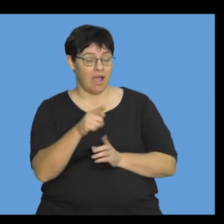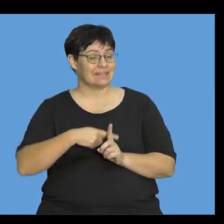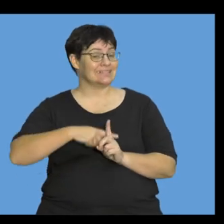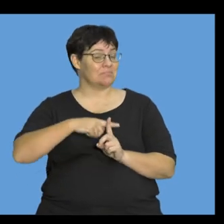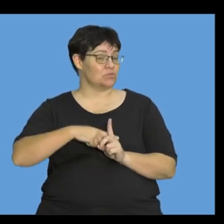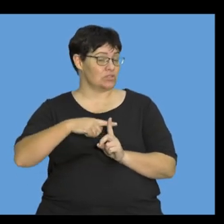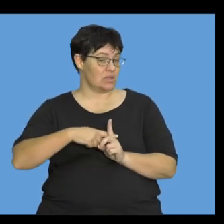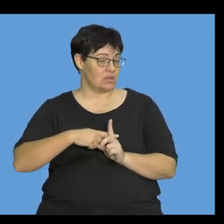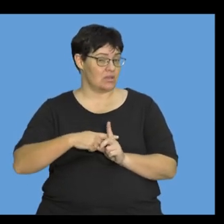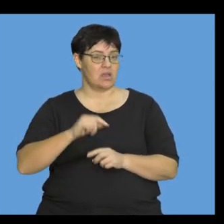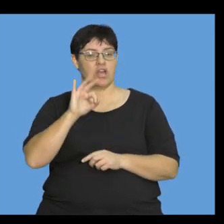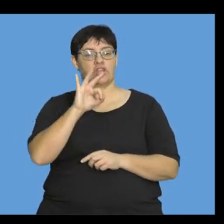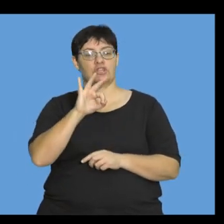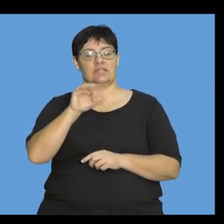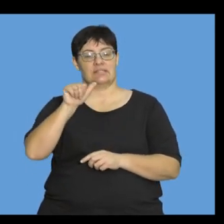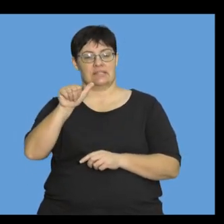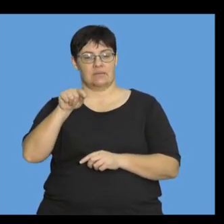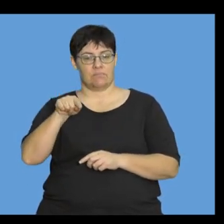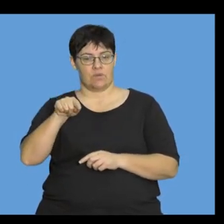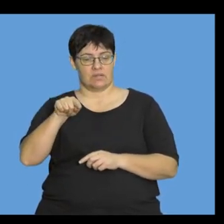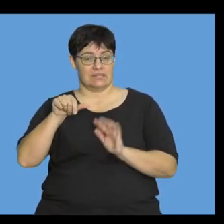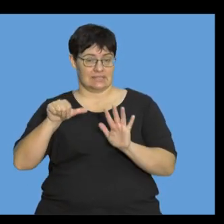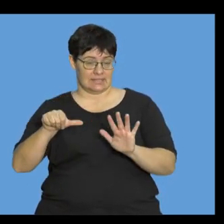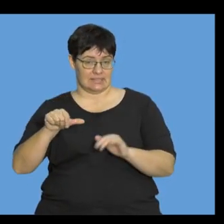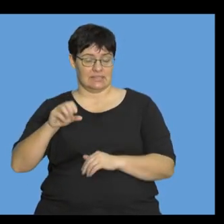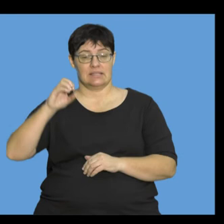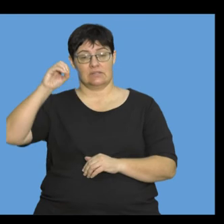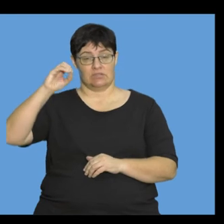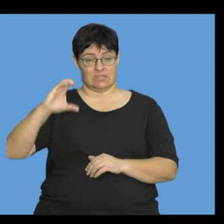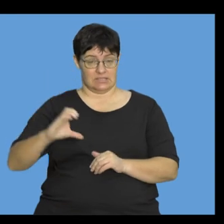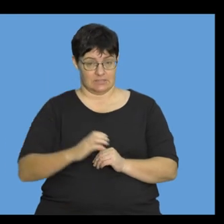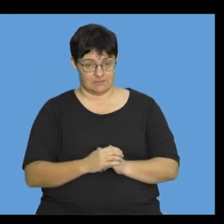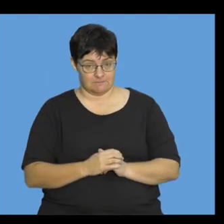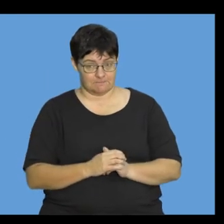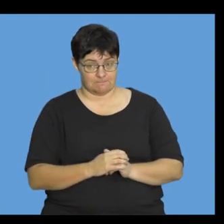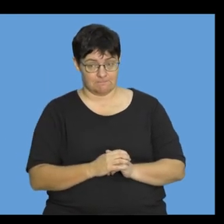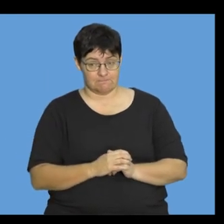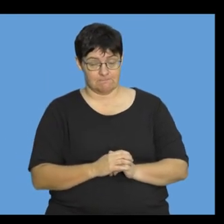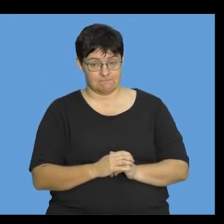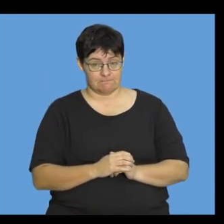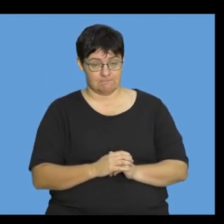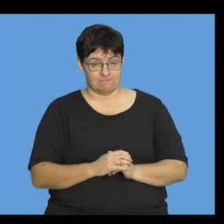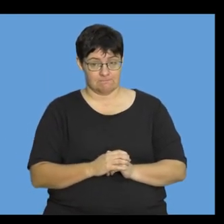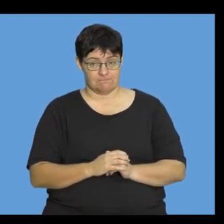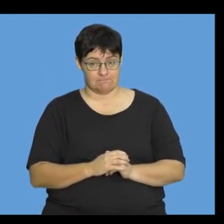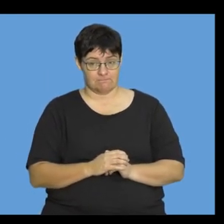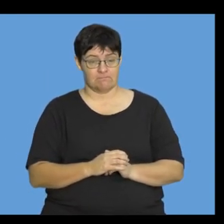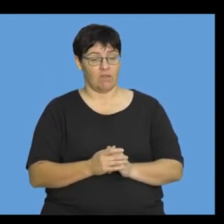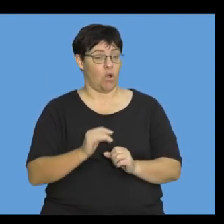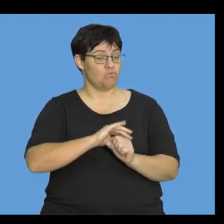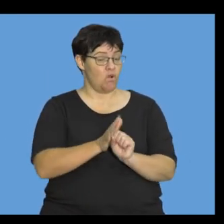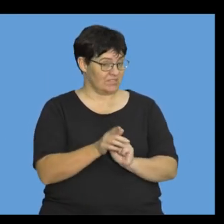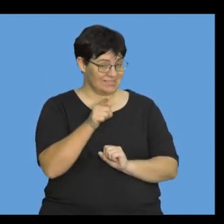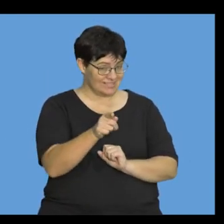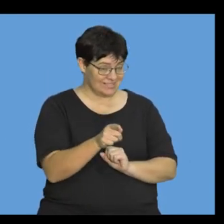say that this temperature is 36.6 degrees. If you